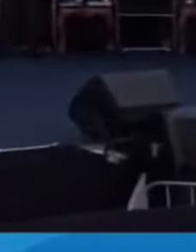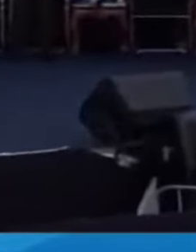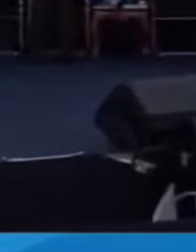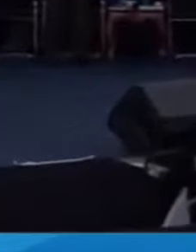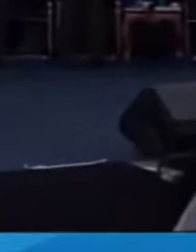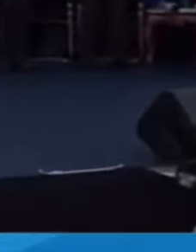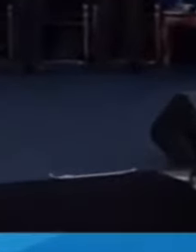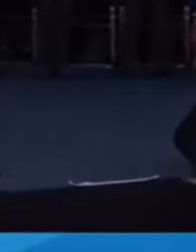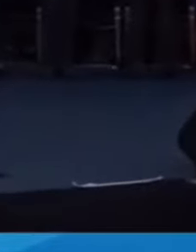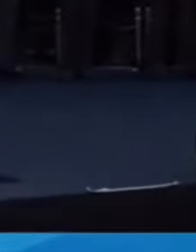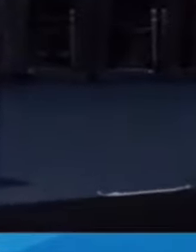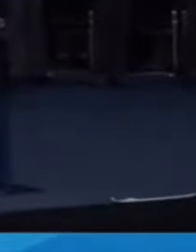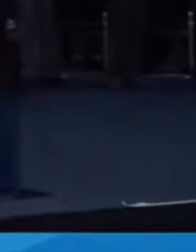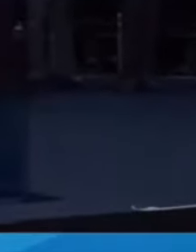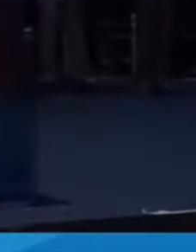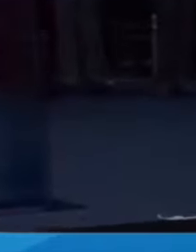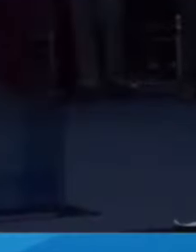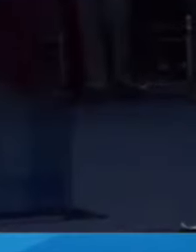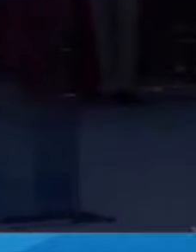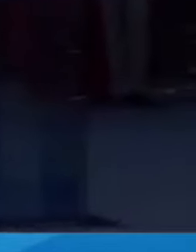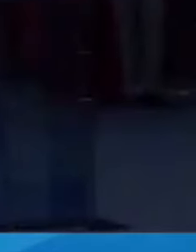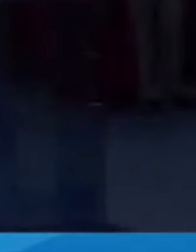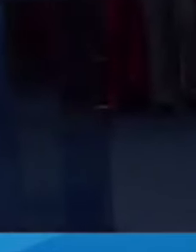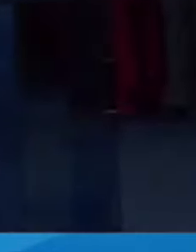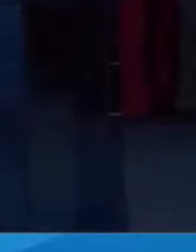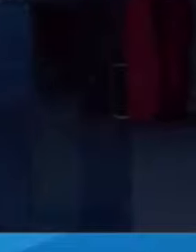my victory is